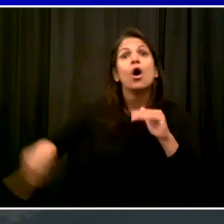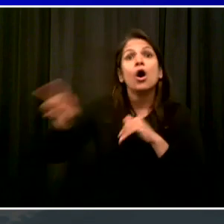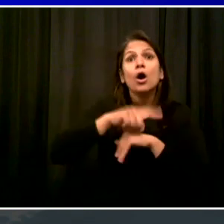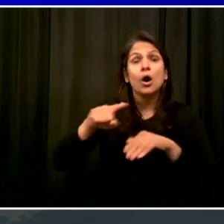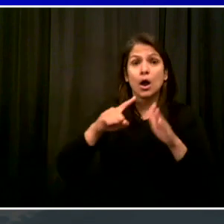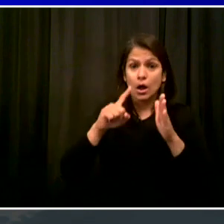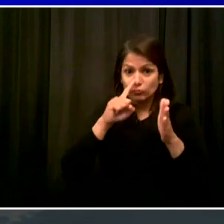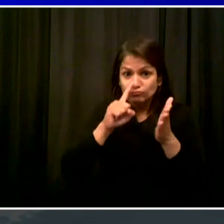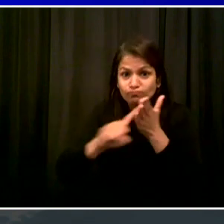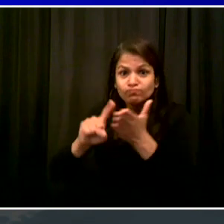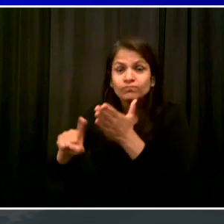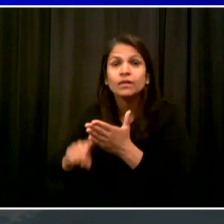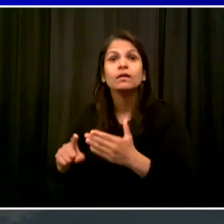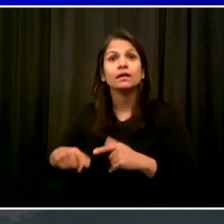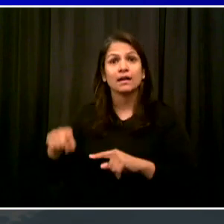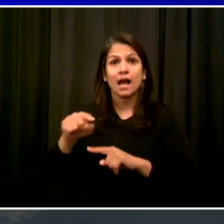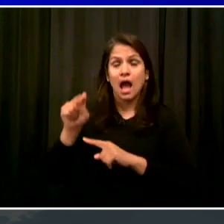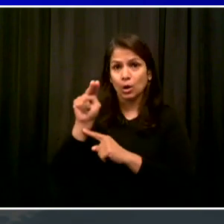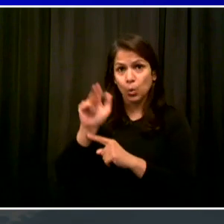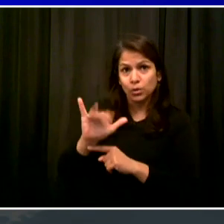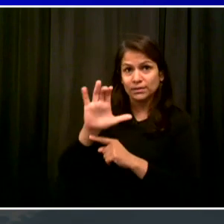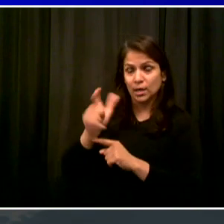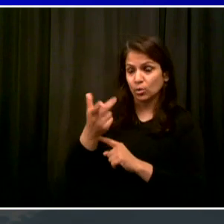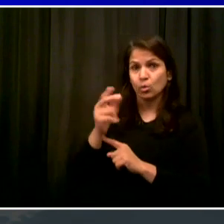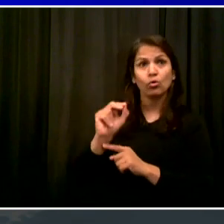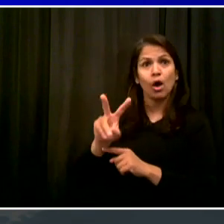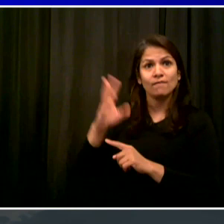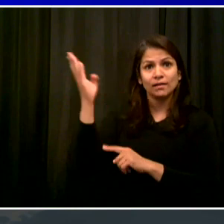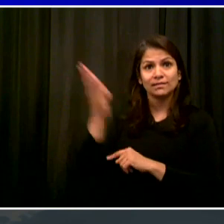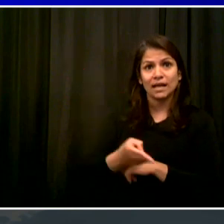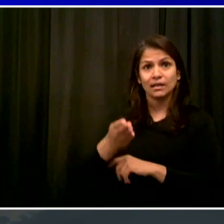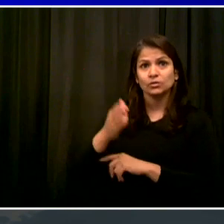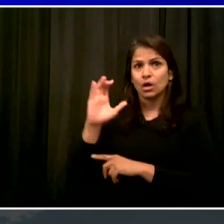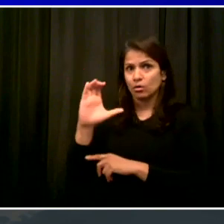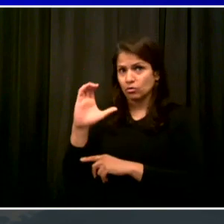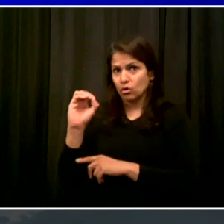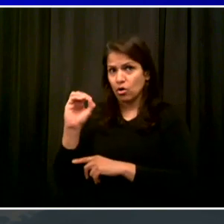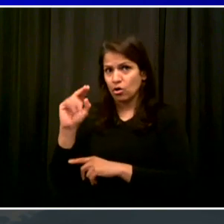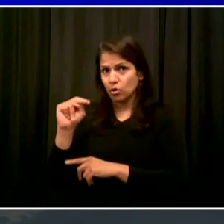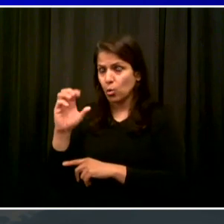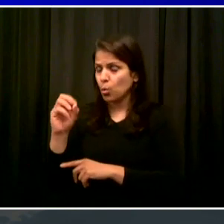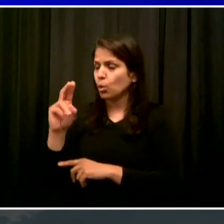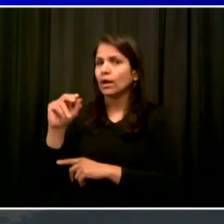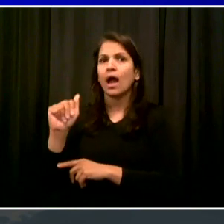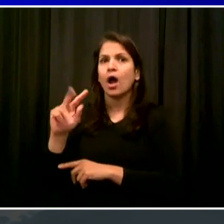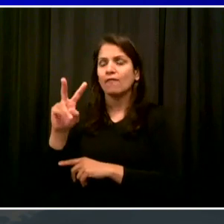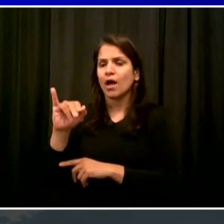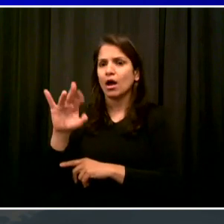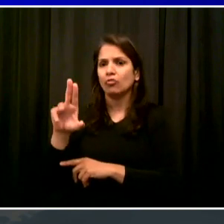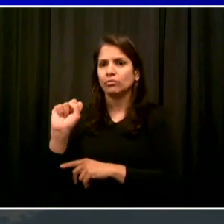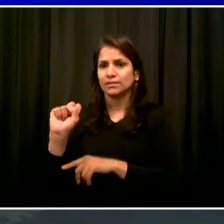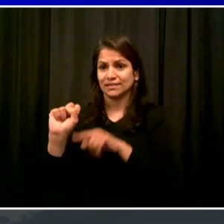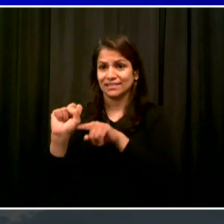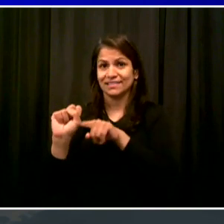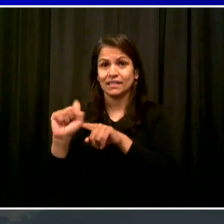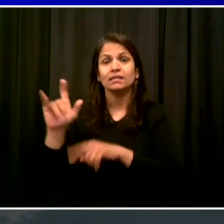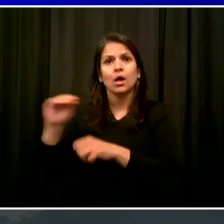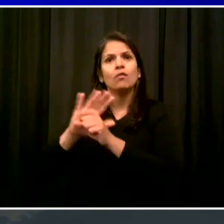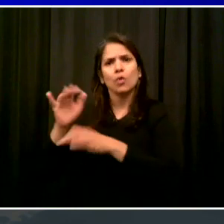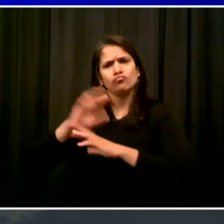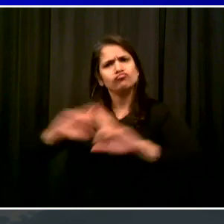healthy, safe work would be. And we are going to protect every single worker. Department of Buildings will be out inspecting the